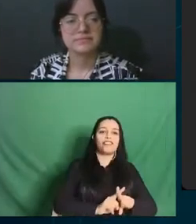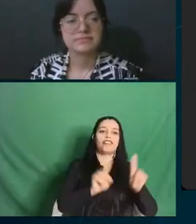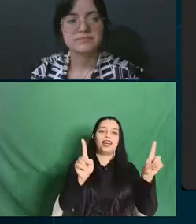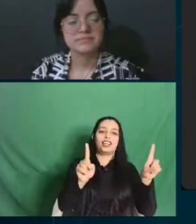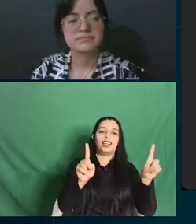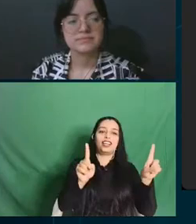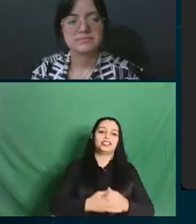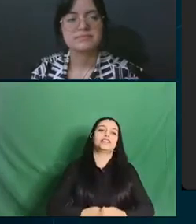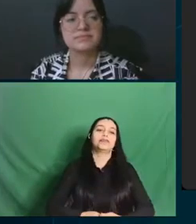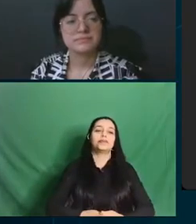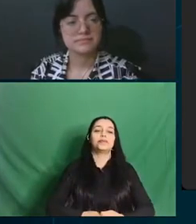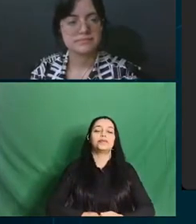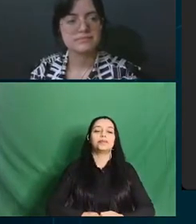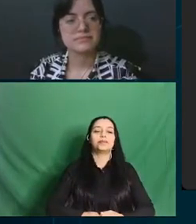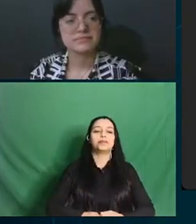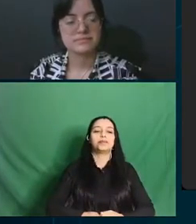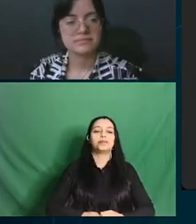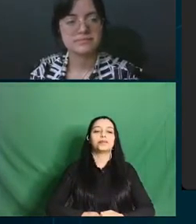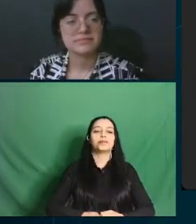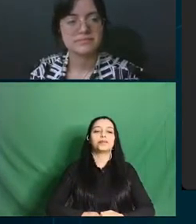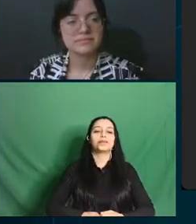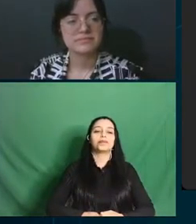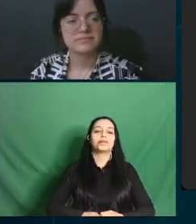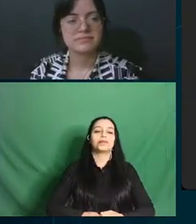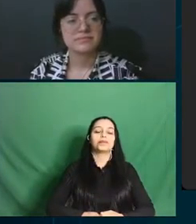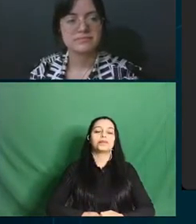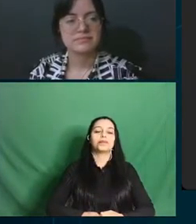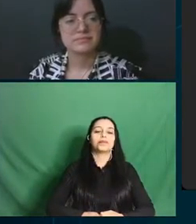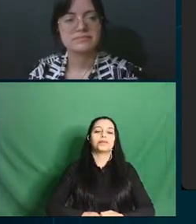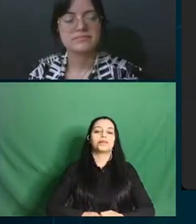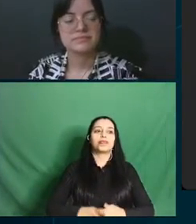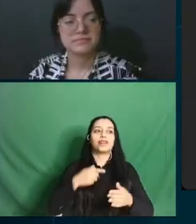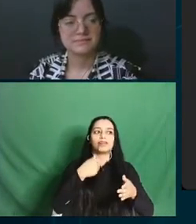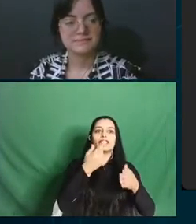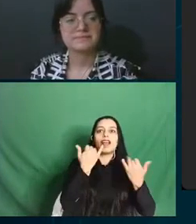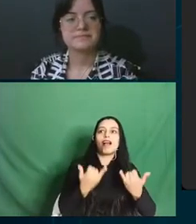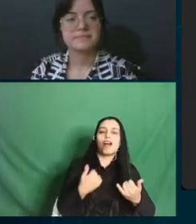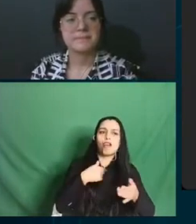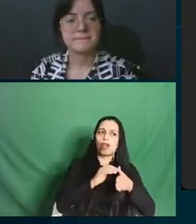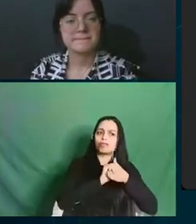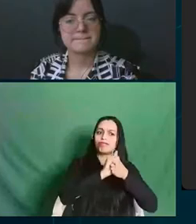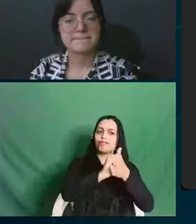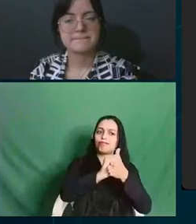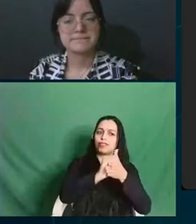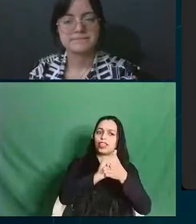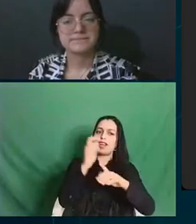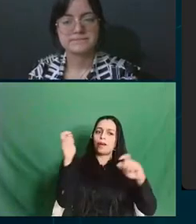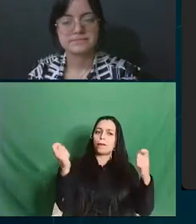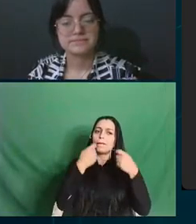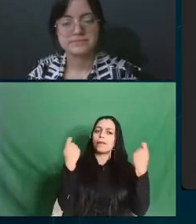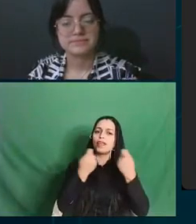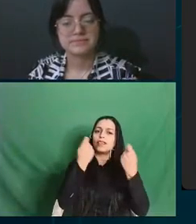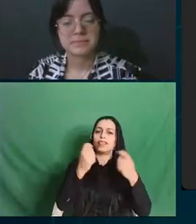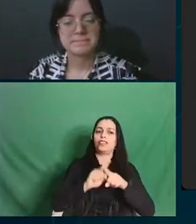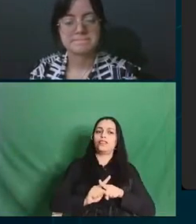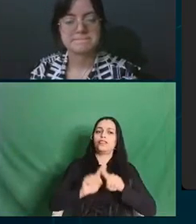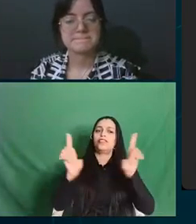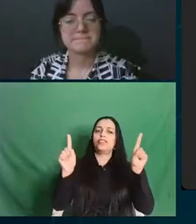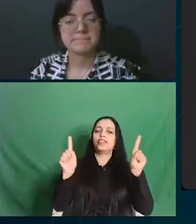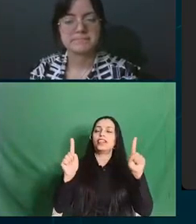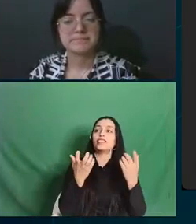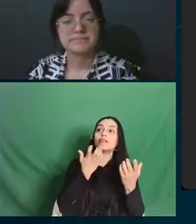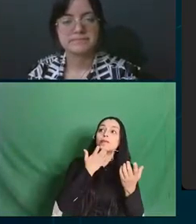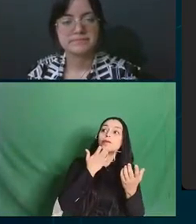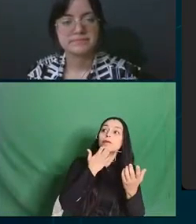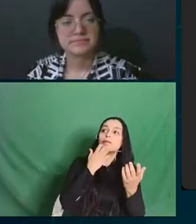high schools, that obviously online is cheaper. Your reach is hundreds of thousands rather than